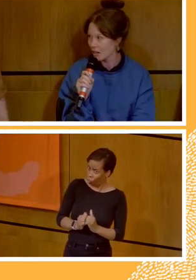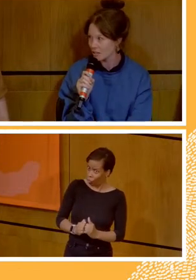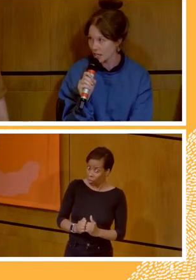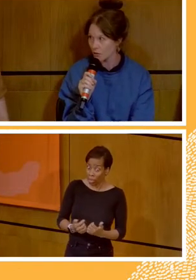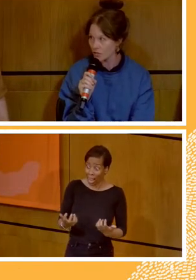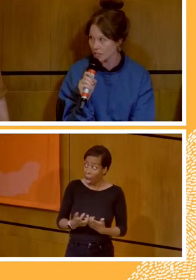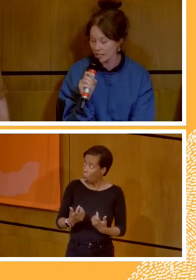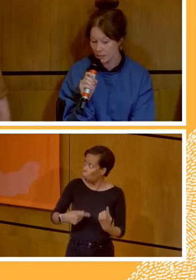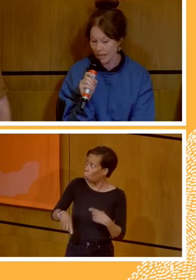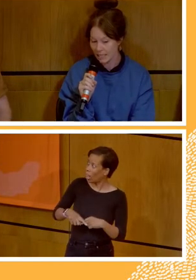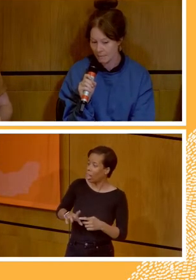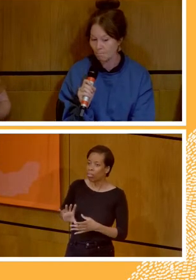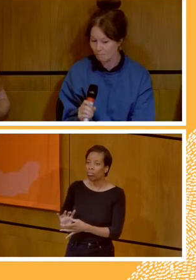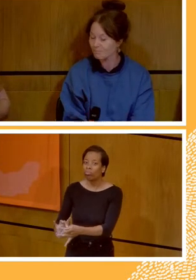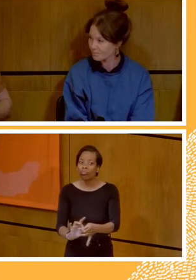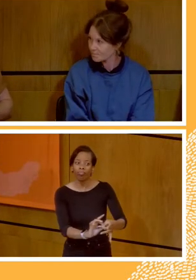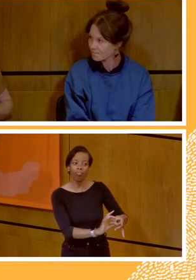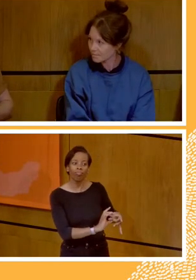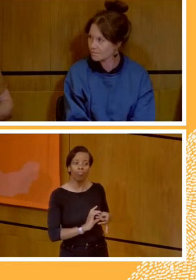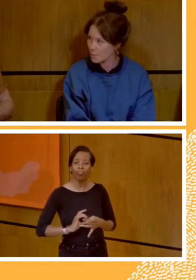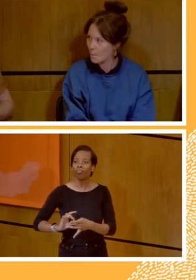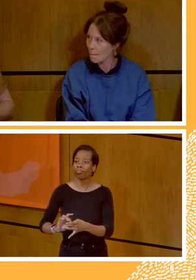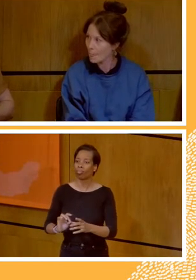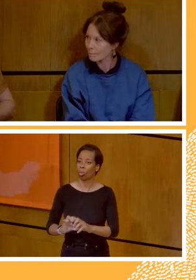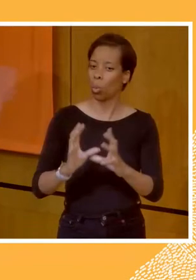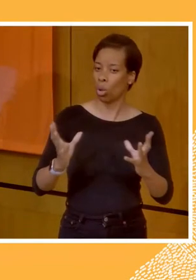place ourselves in space.